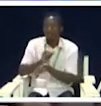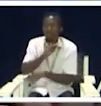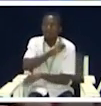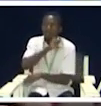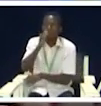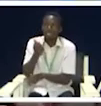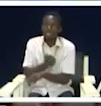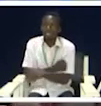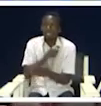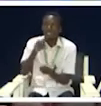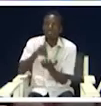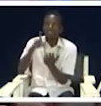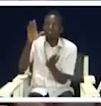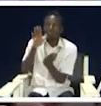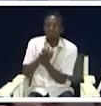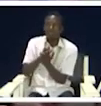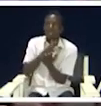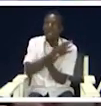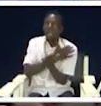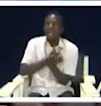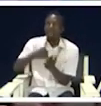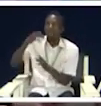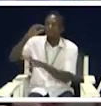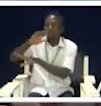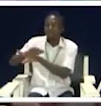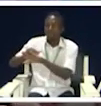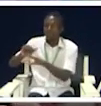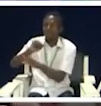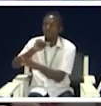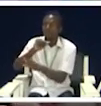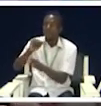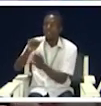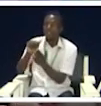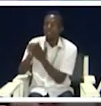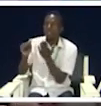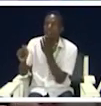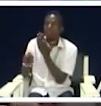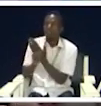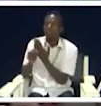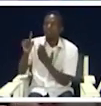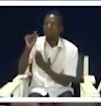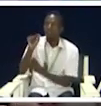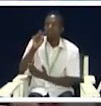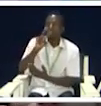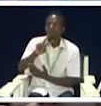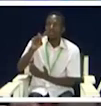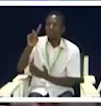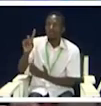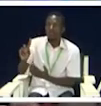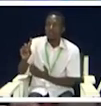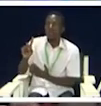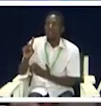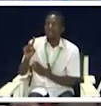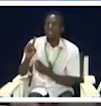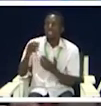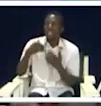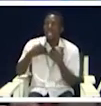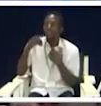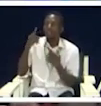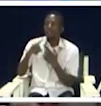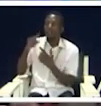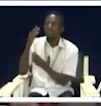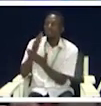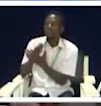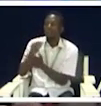Authorization document and his green card in August 2021. He had to stop work due to his pending